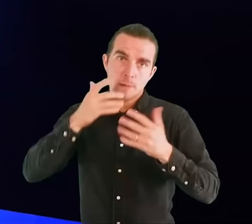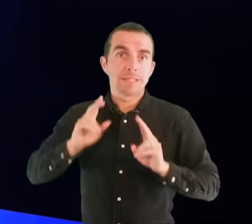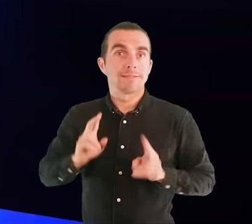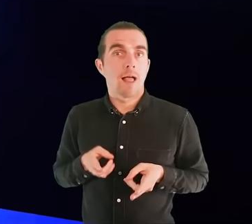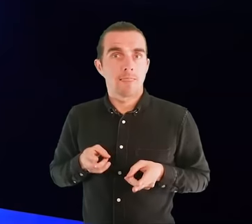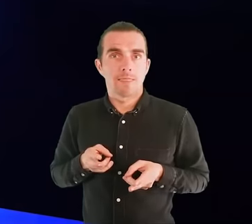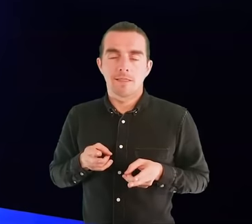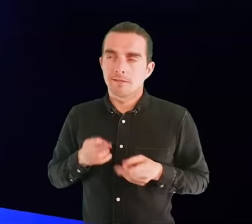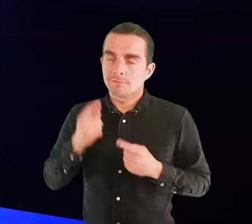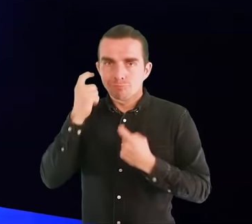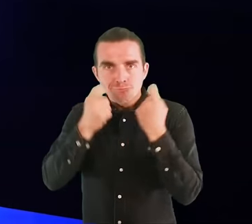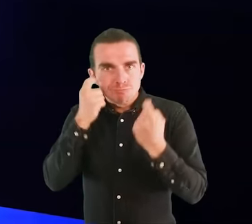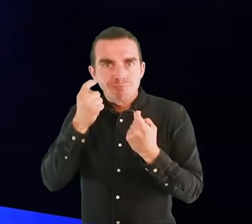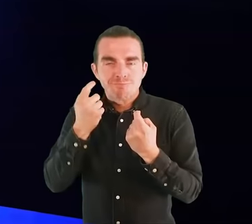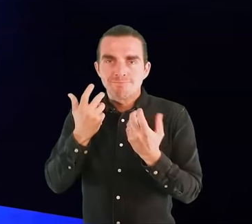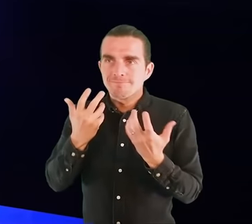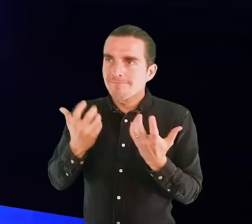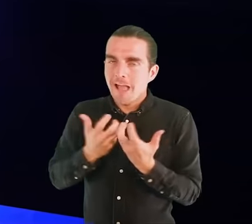lives or not.